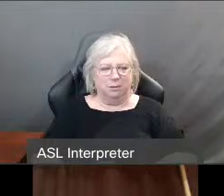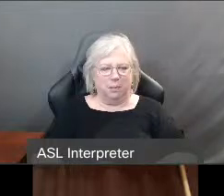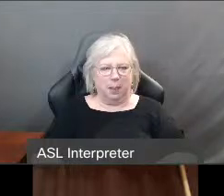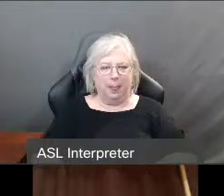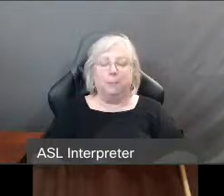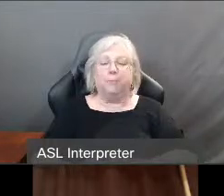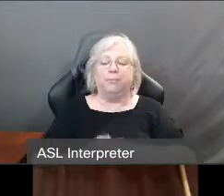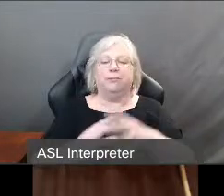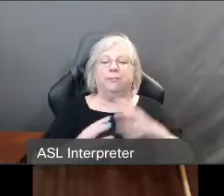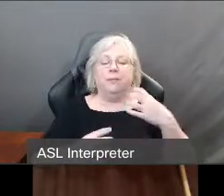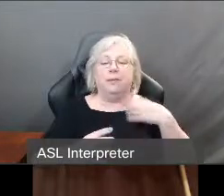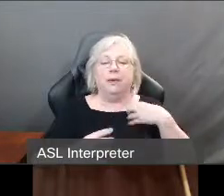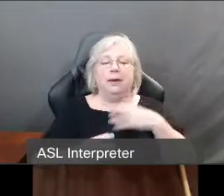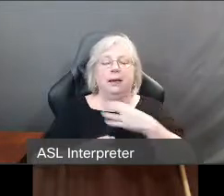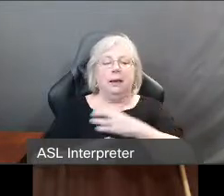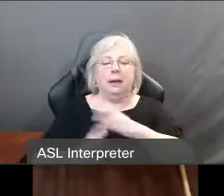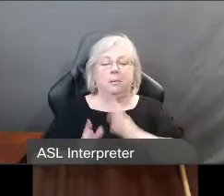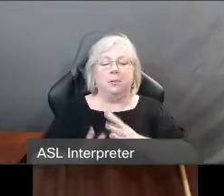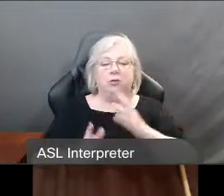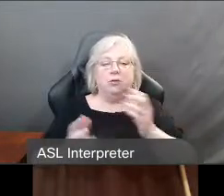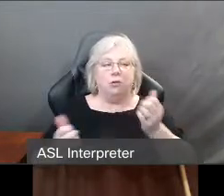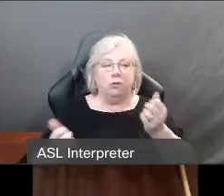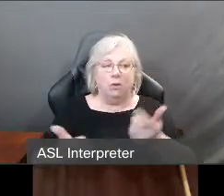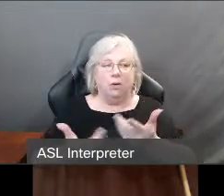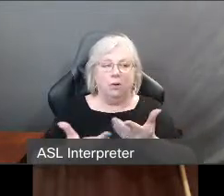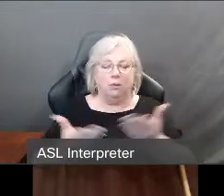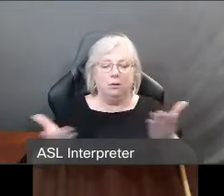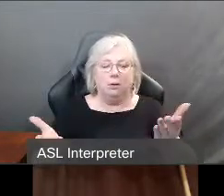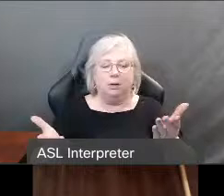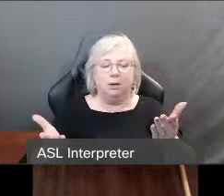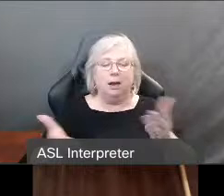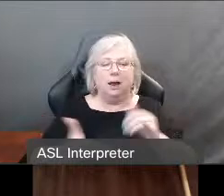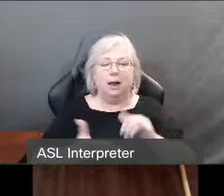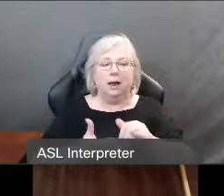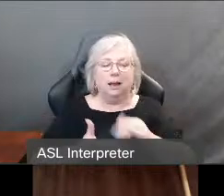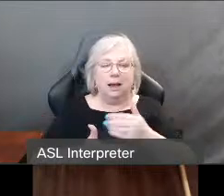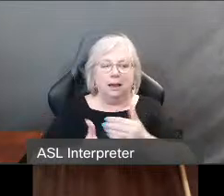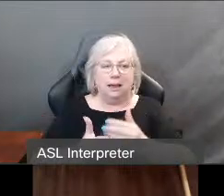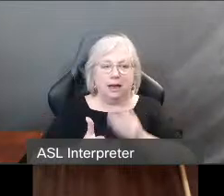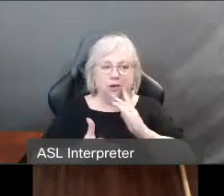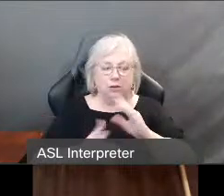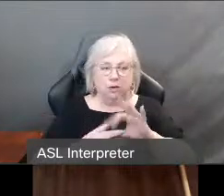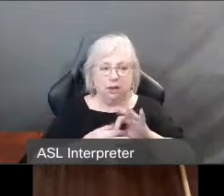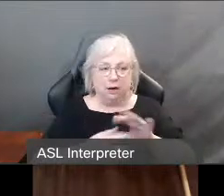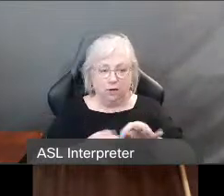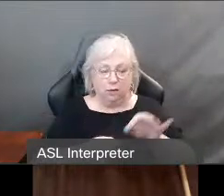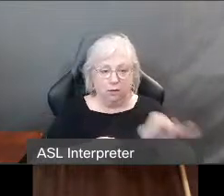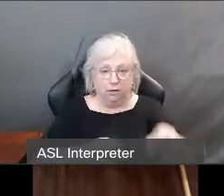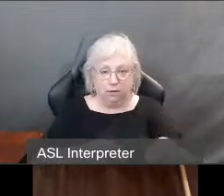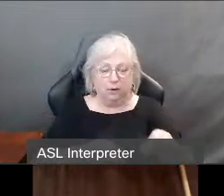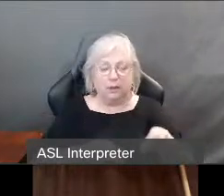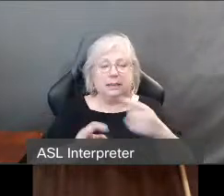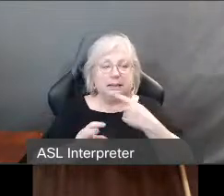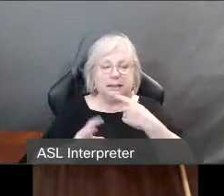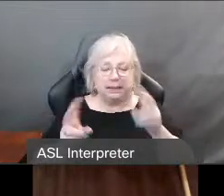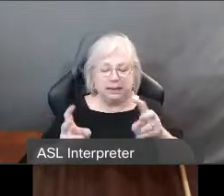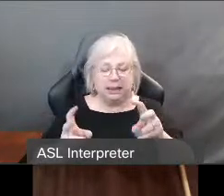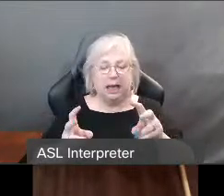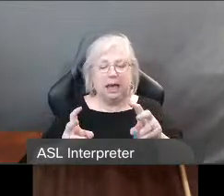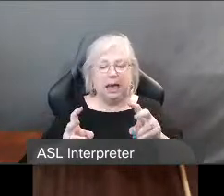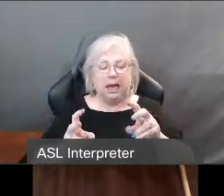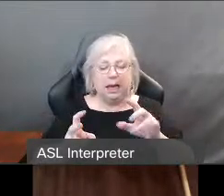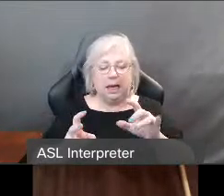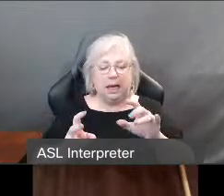For the commissioners, chair, and everyone in the room, that section on deferrals says, is A,